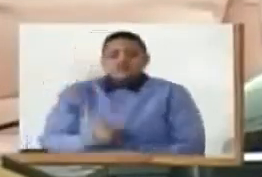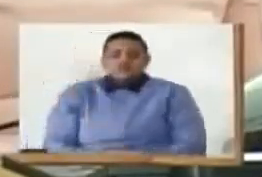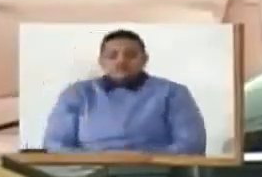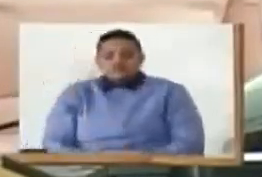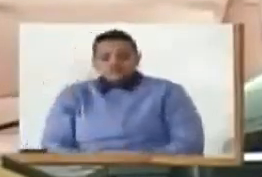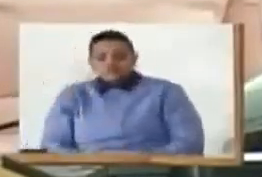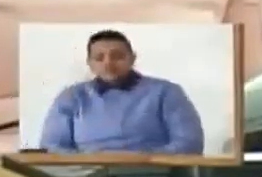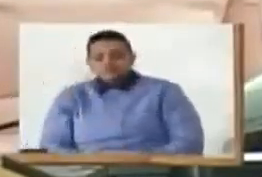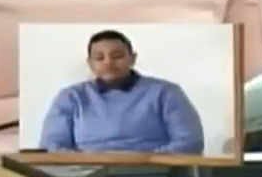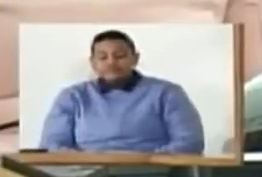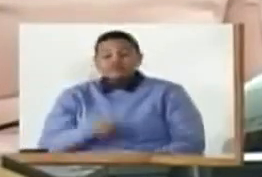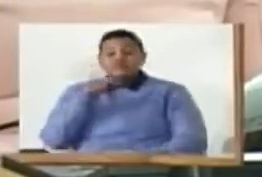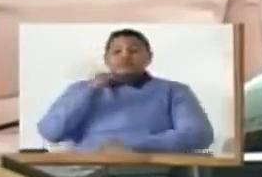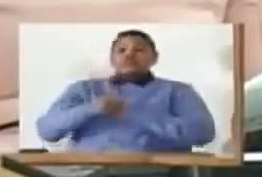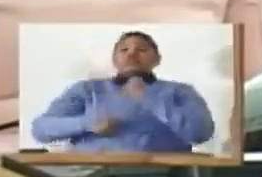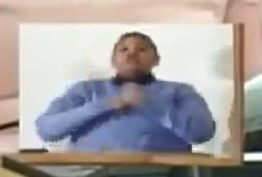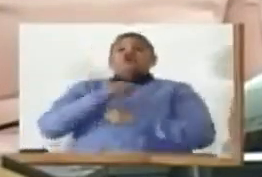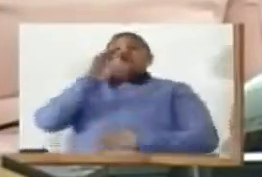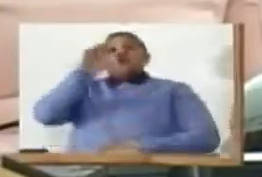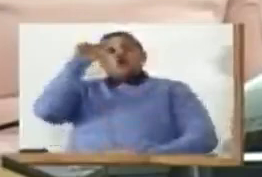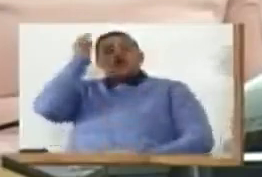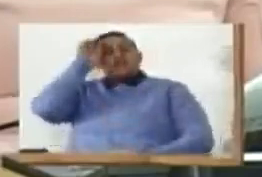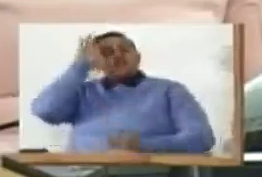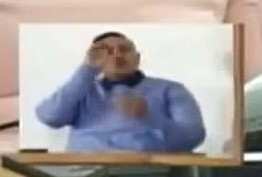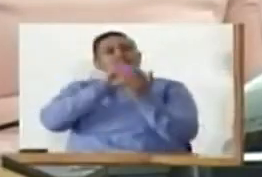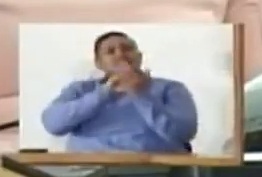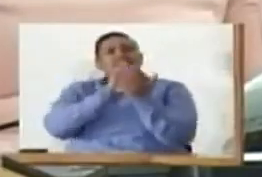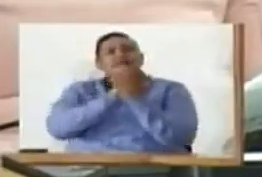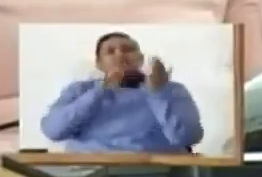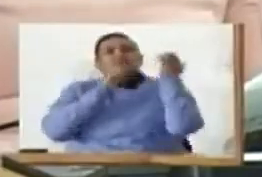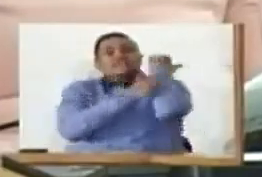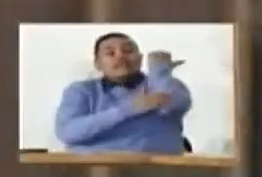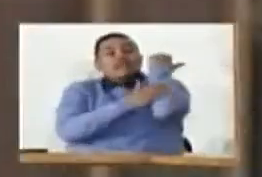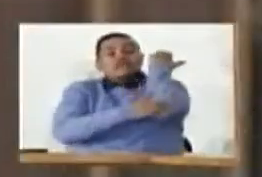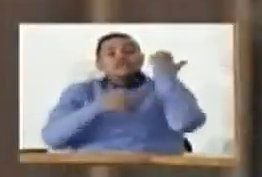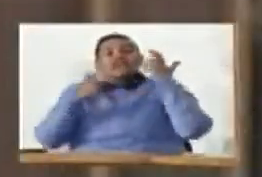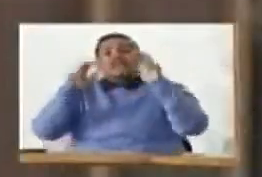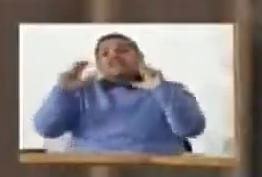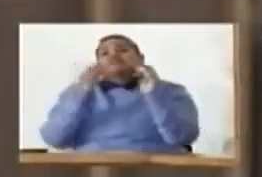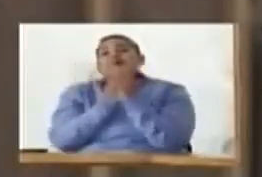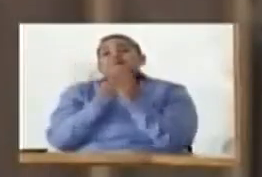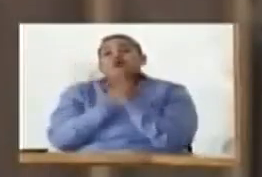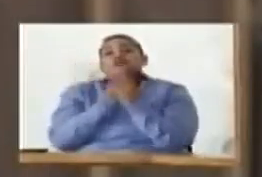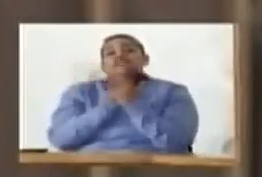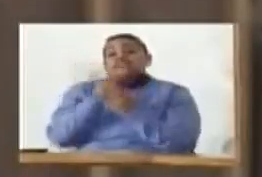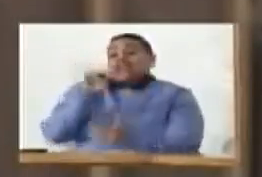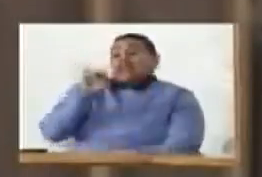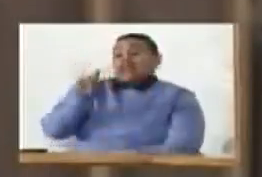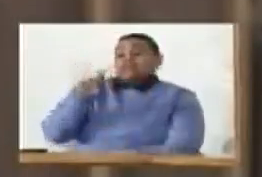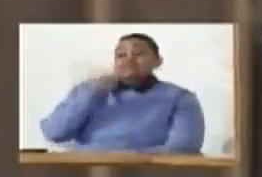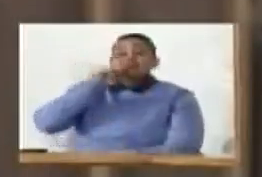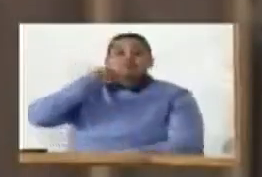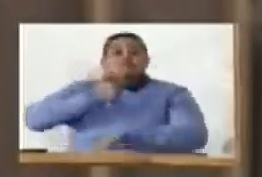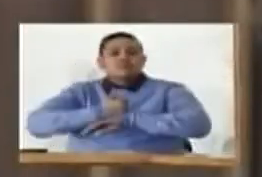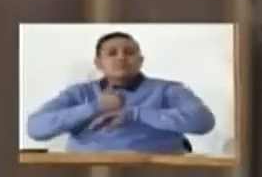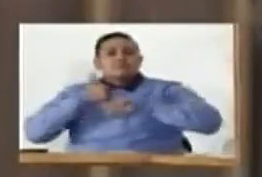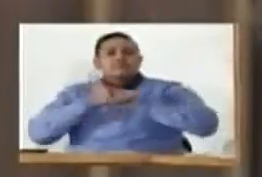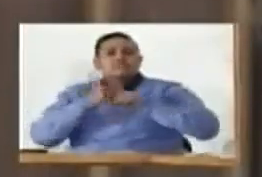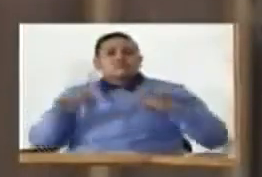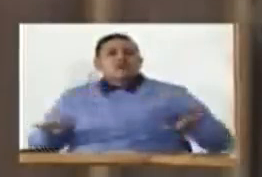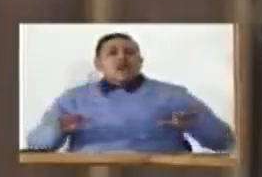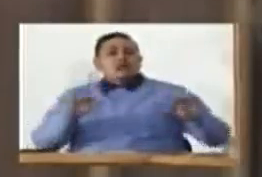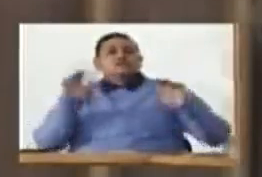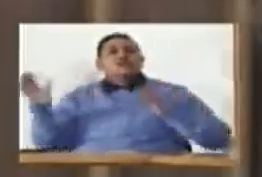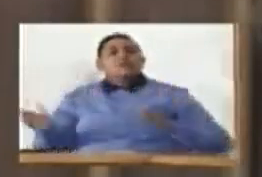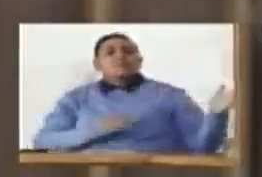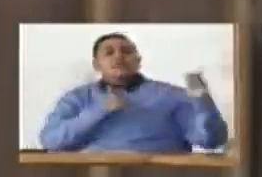year, your government will table the National Investment Policy and the implementation of the action plan